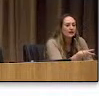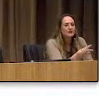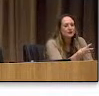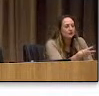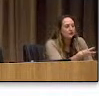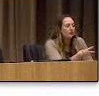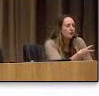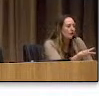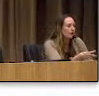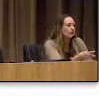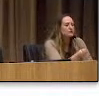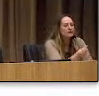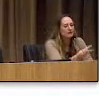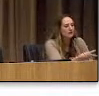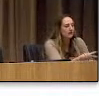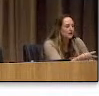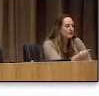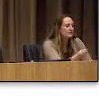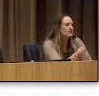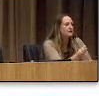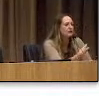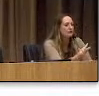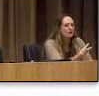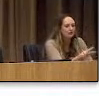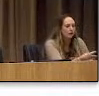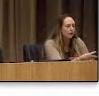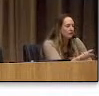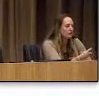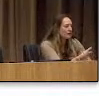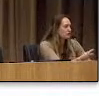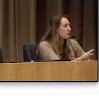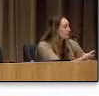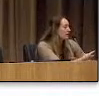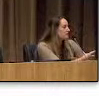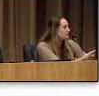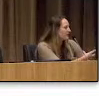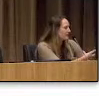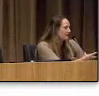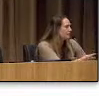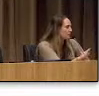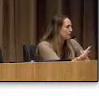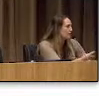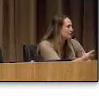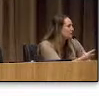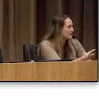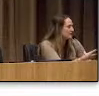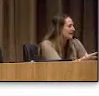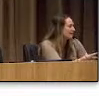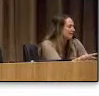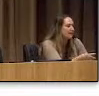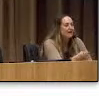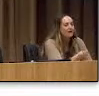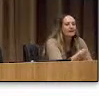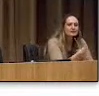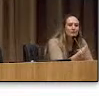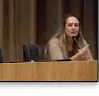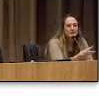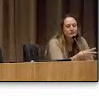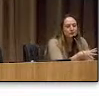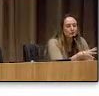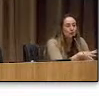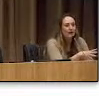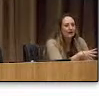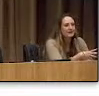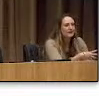more in a severe case, sometimes they had a certain, with a doctor with less experience.